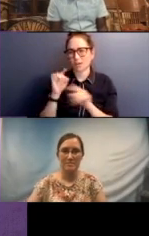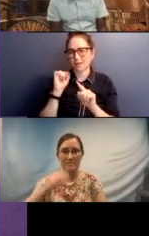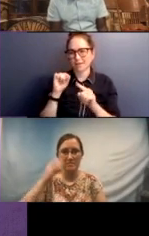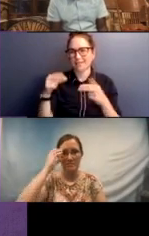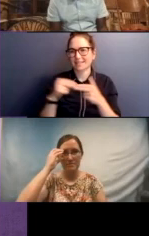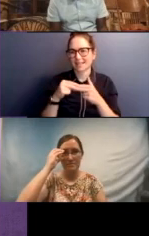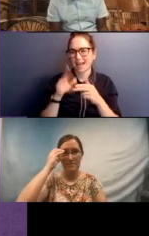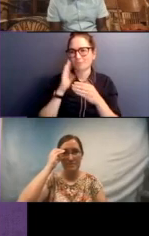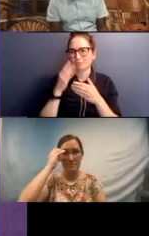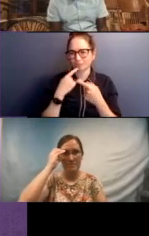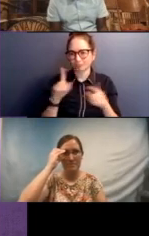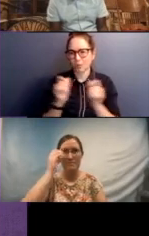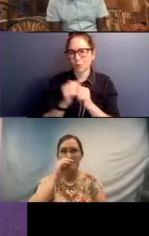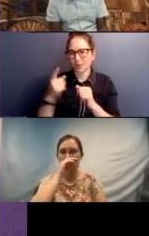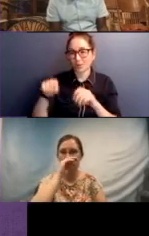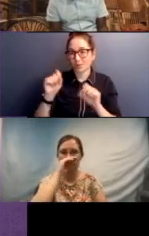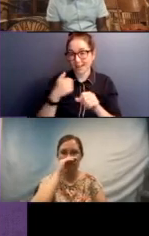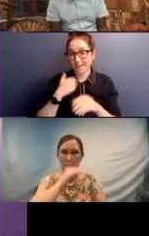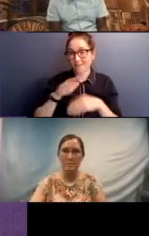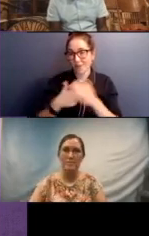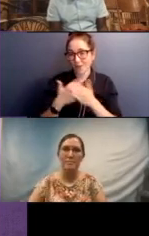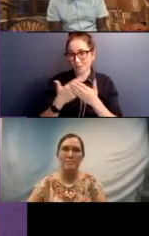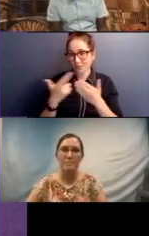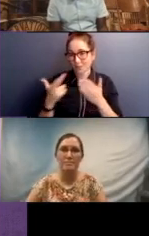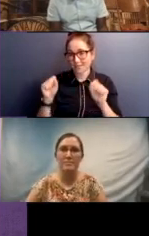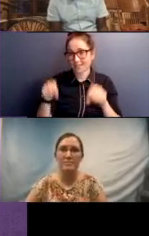with all the participants, so you can have all the resources